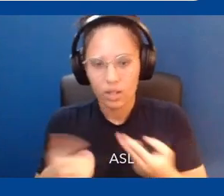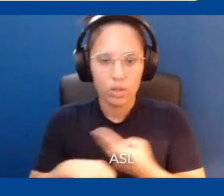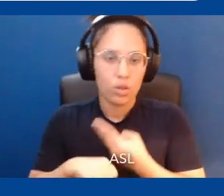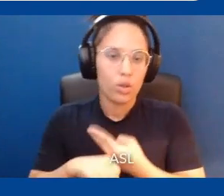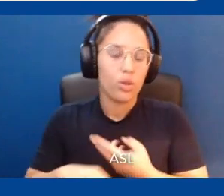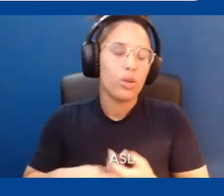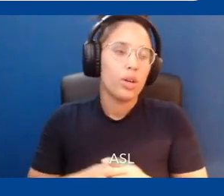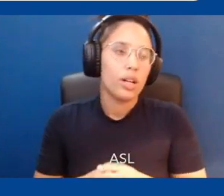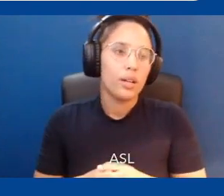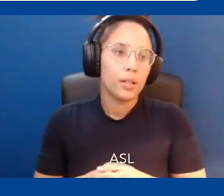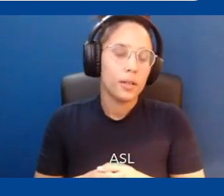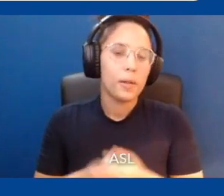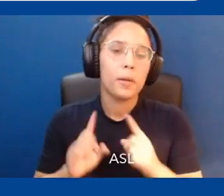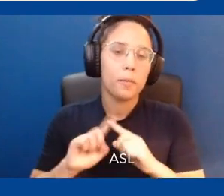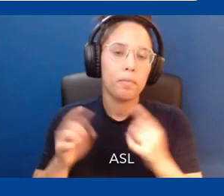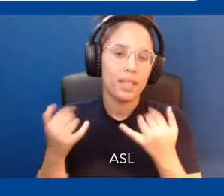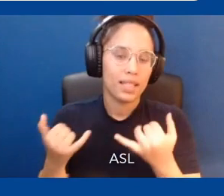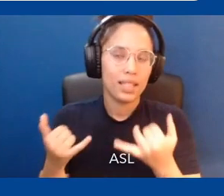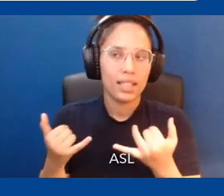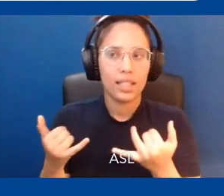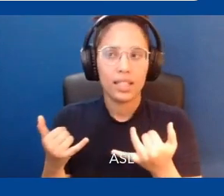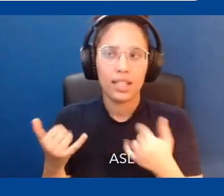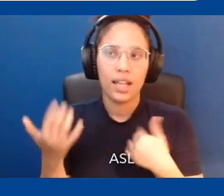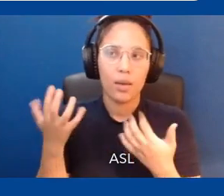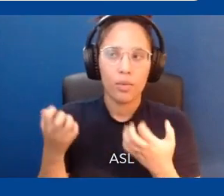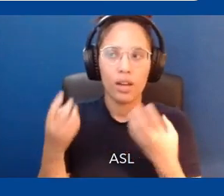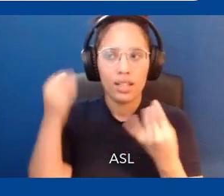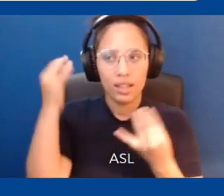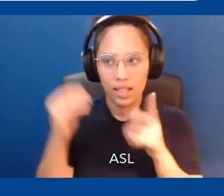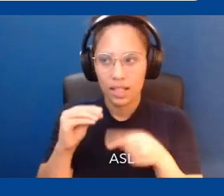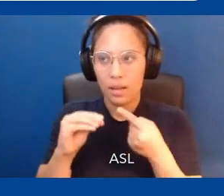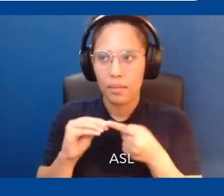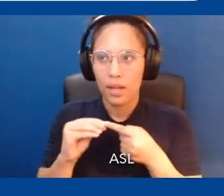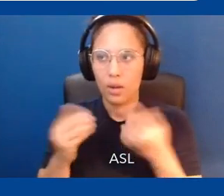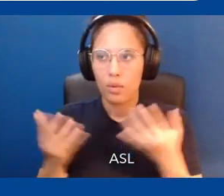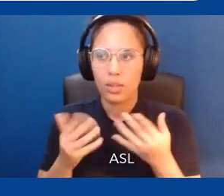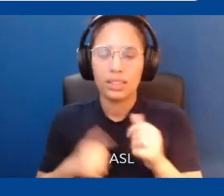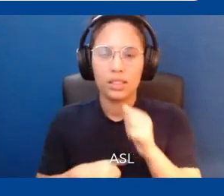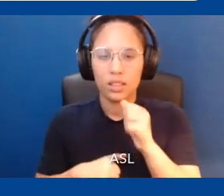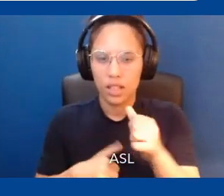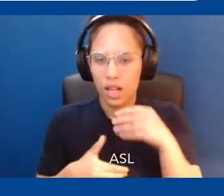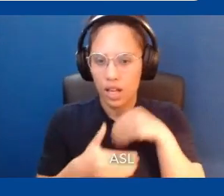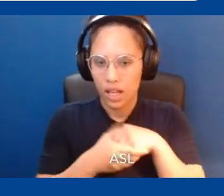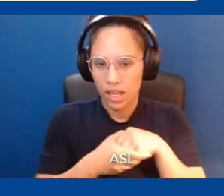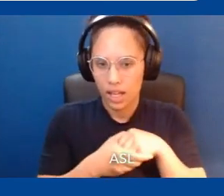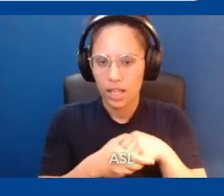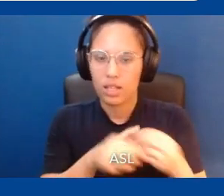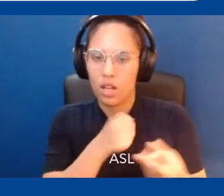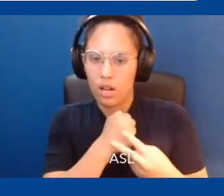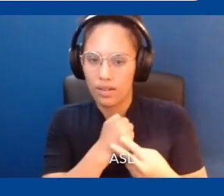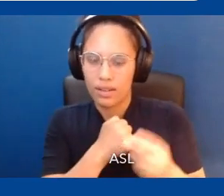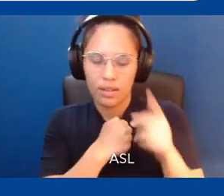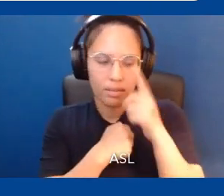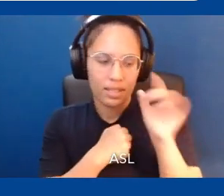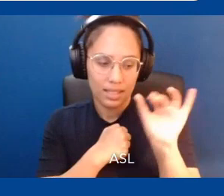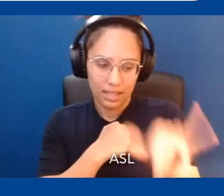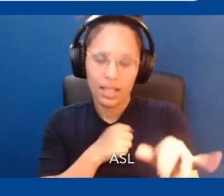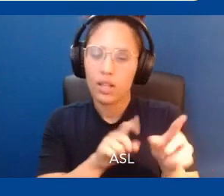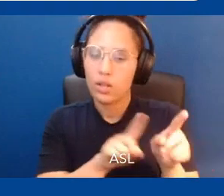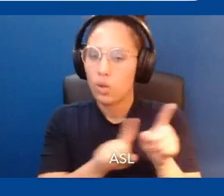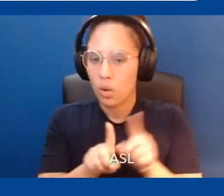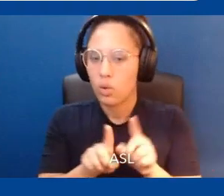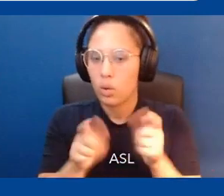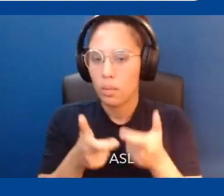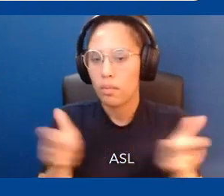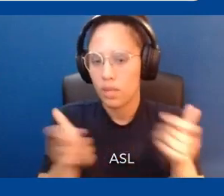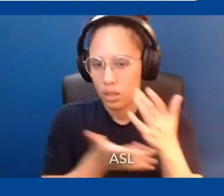in archives, because I think that's has become a big part of discussions of late. And